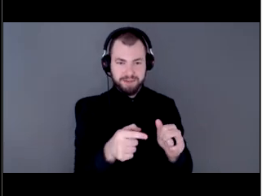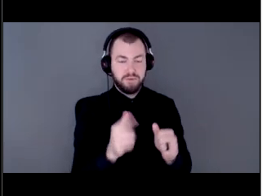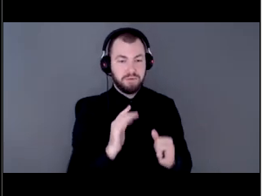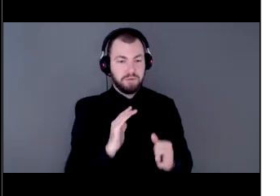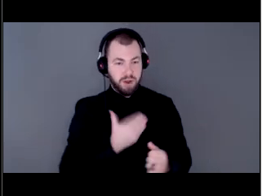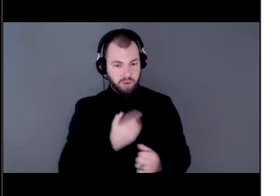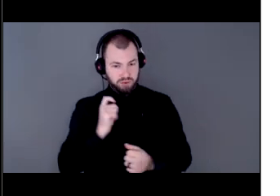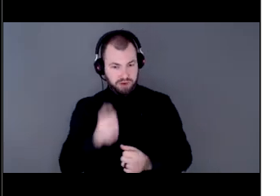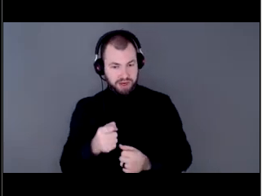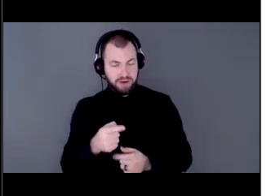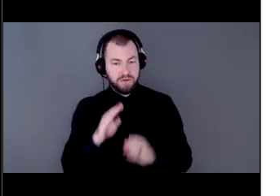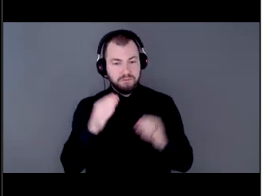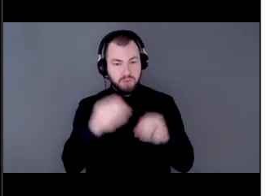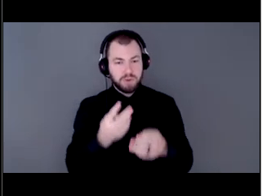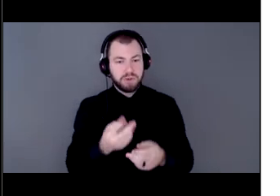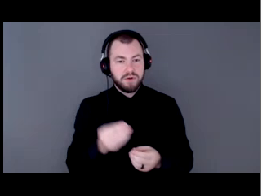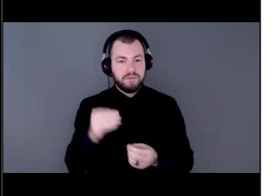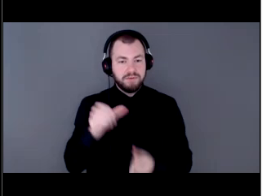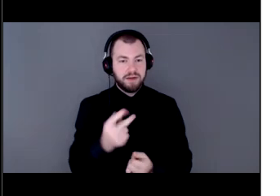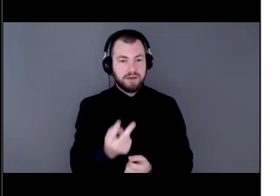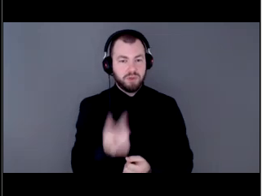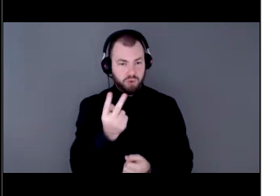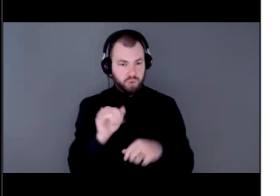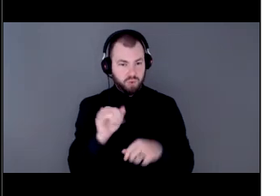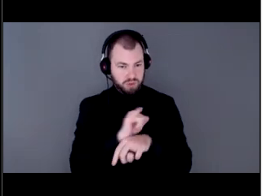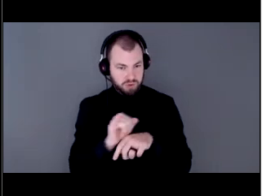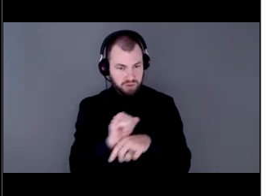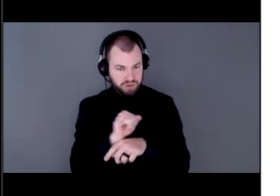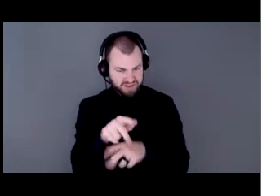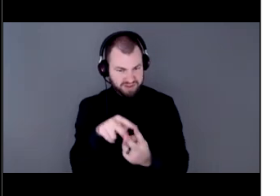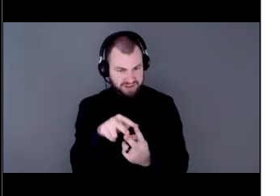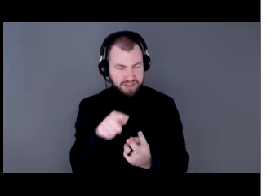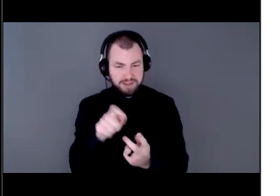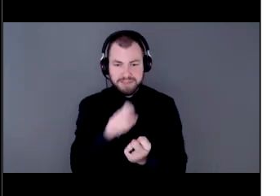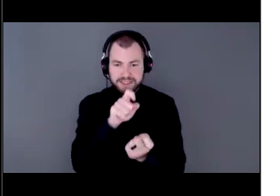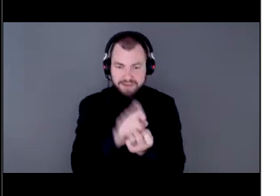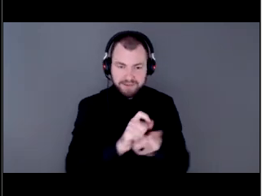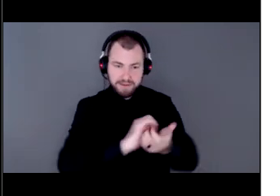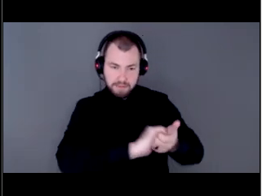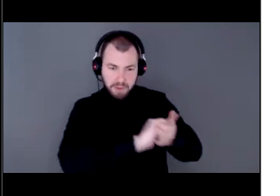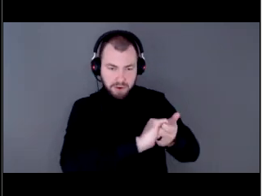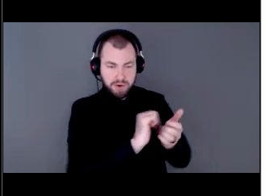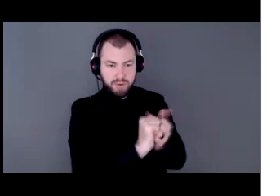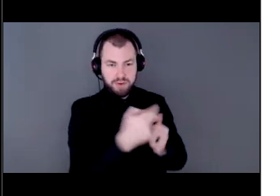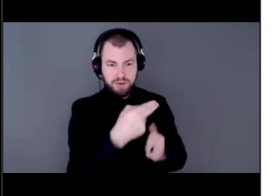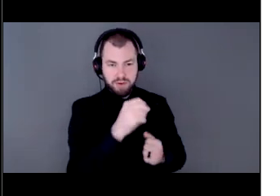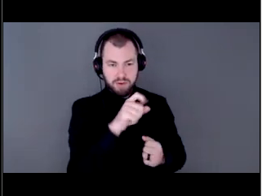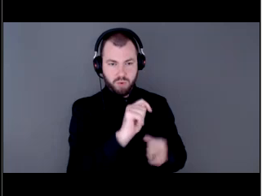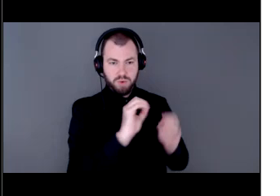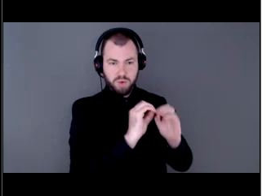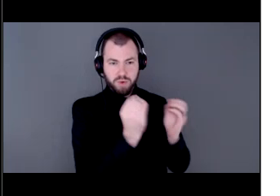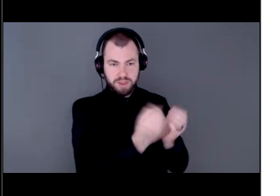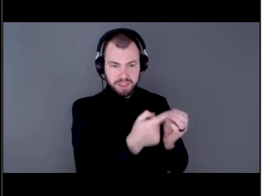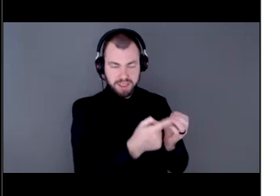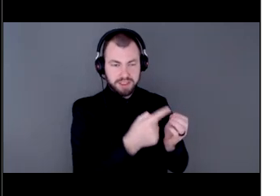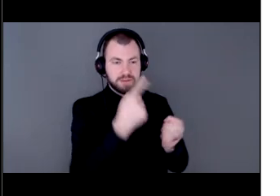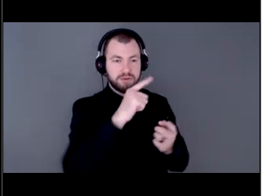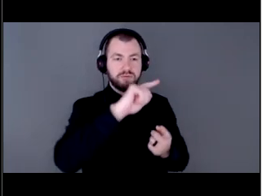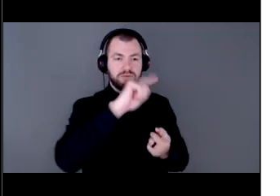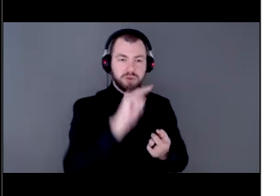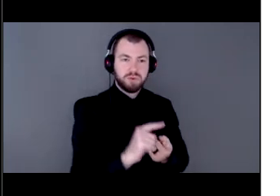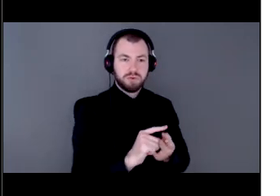on funding 2 interns who specifically were partnering with their host organizations to reduce the potential of